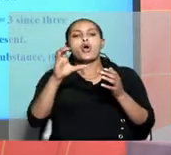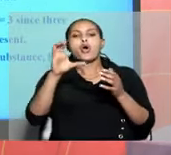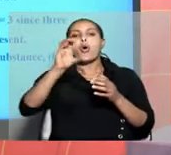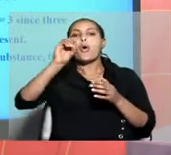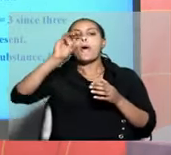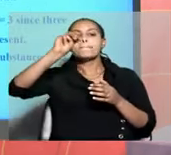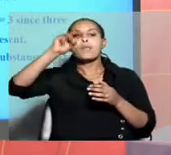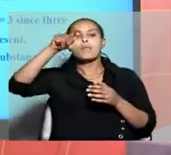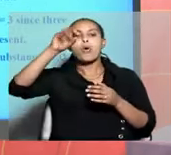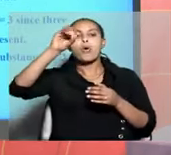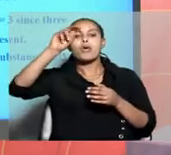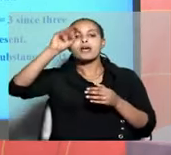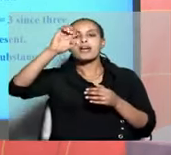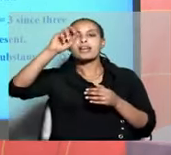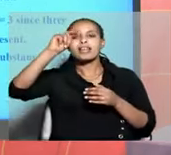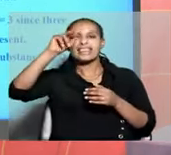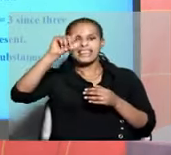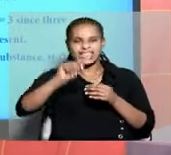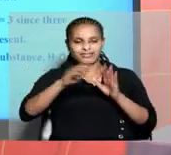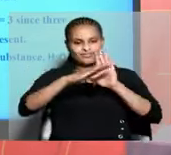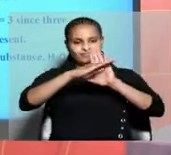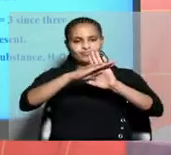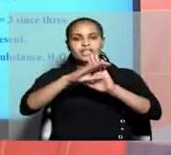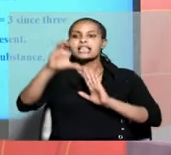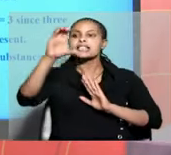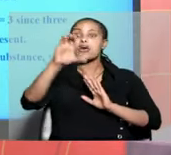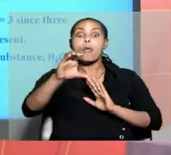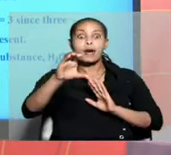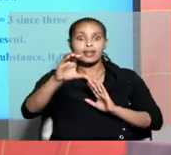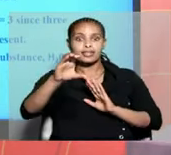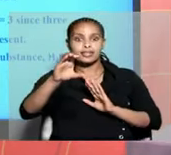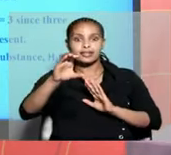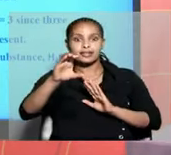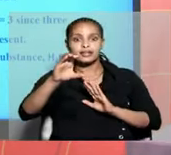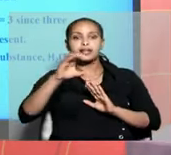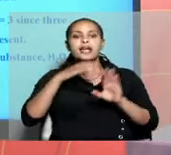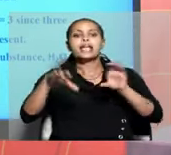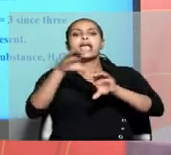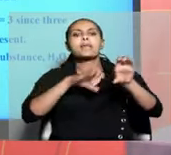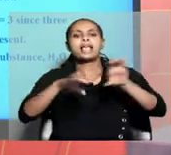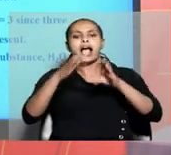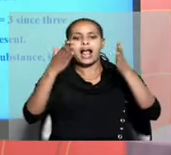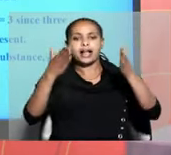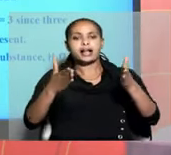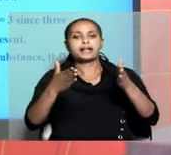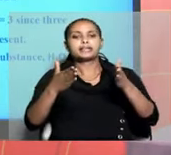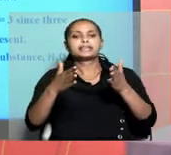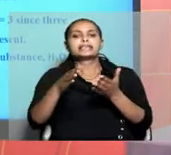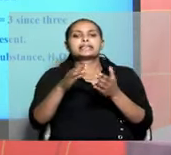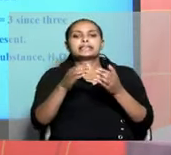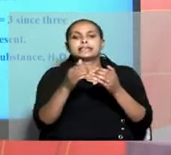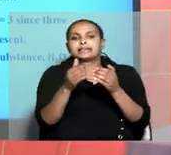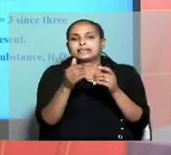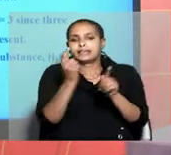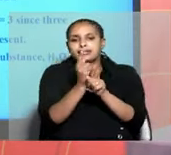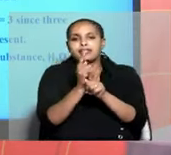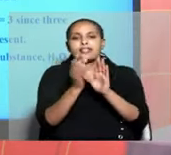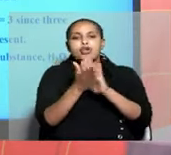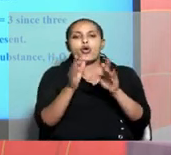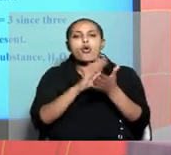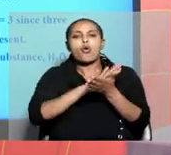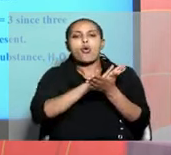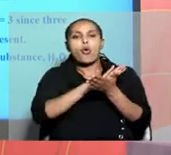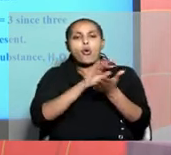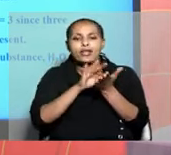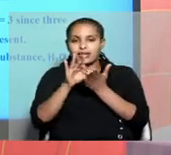Components, denoted by the symbol C. Components is the chemically distinct quantity